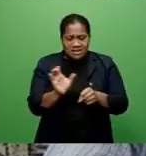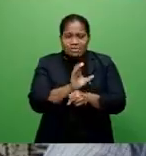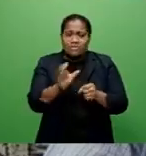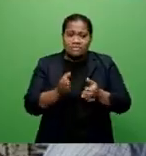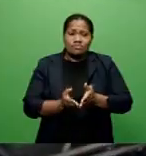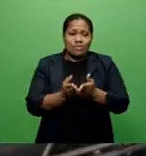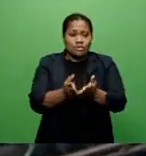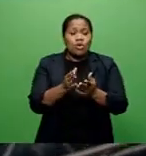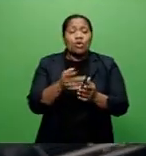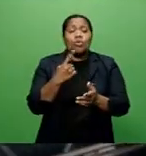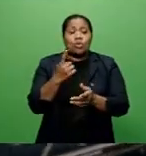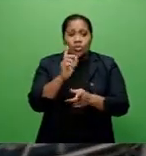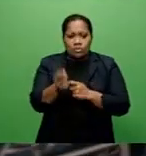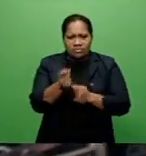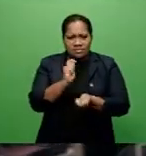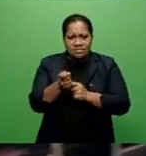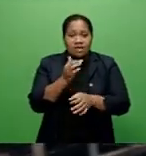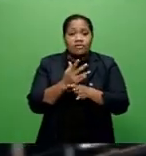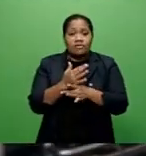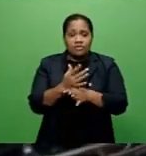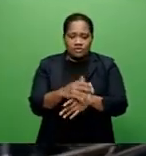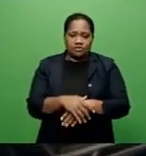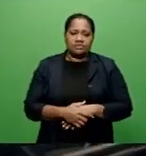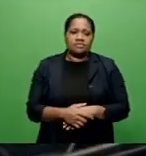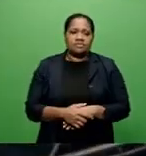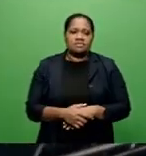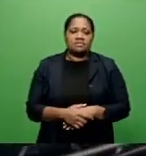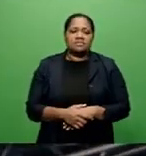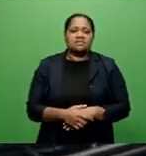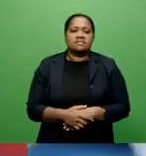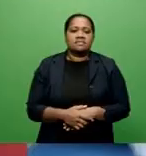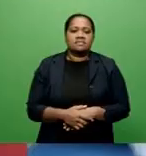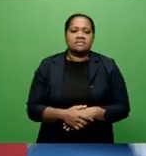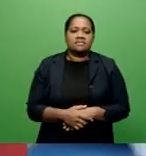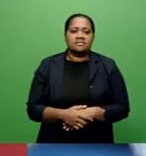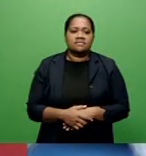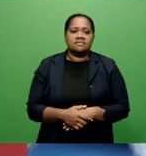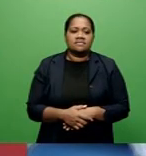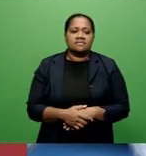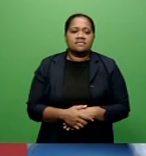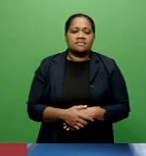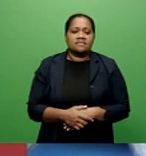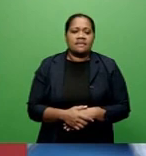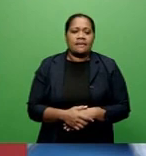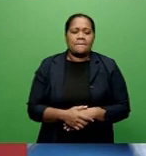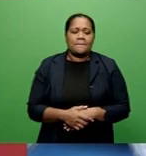says 2021 looks promising for the business. So